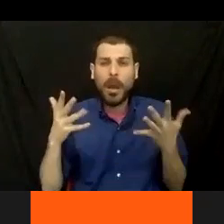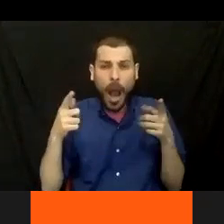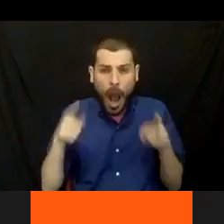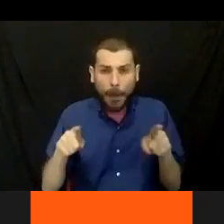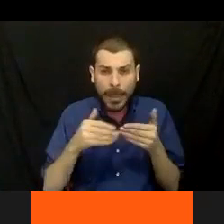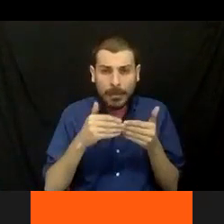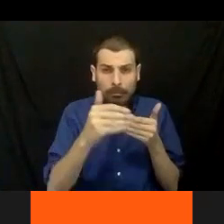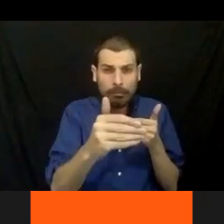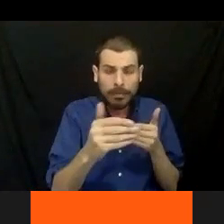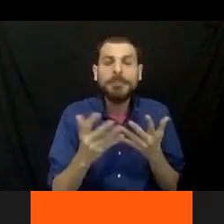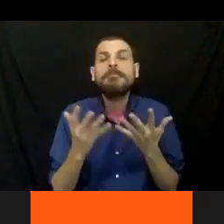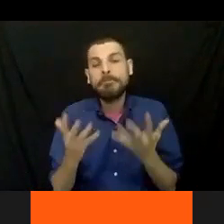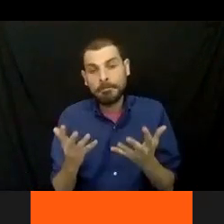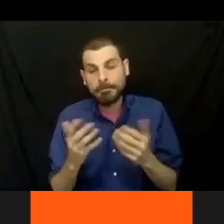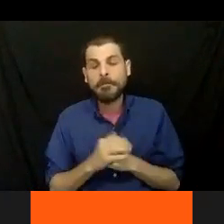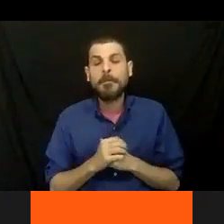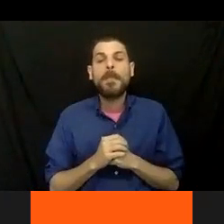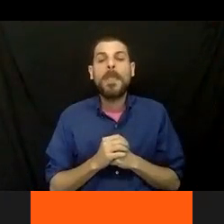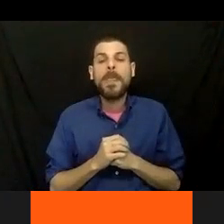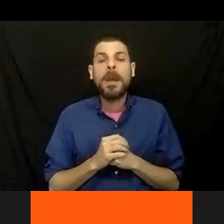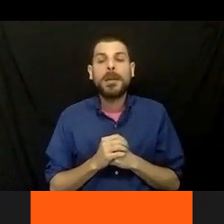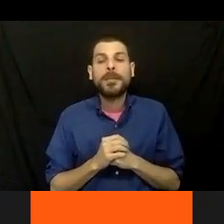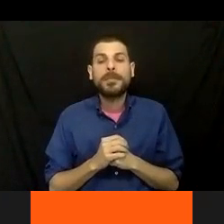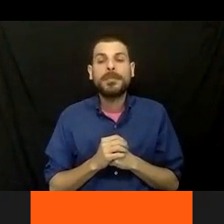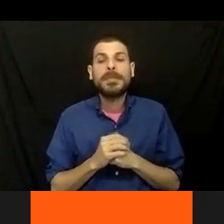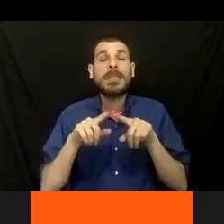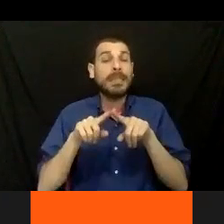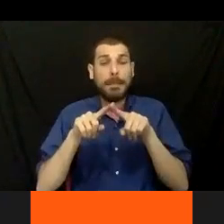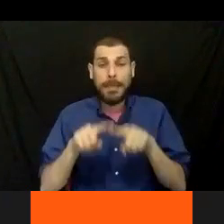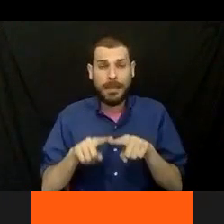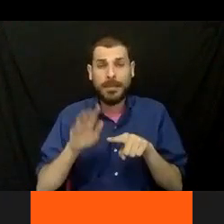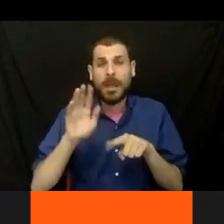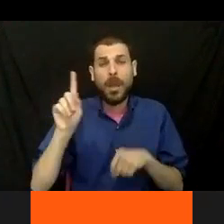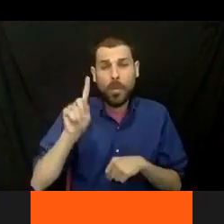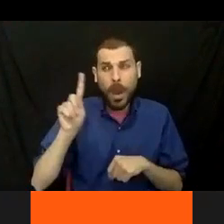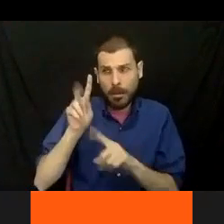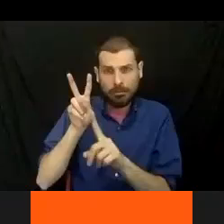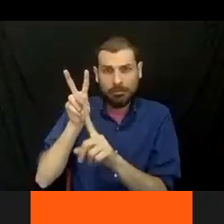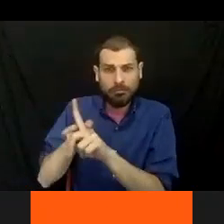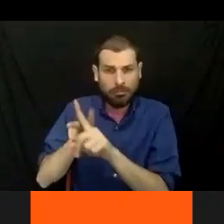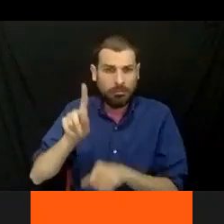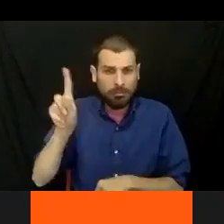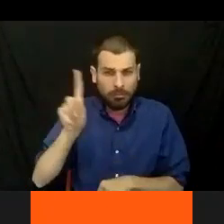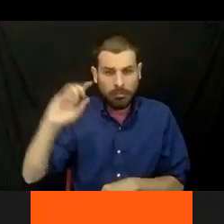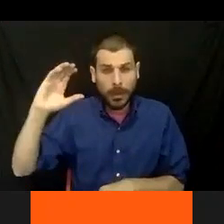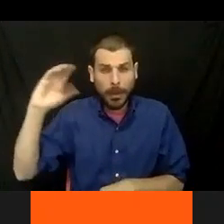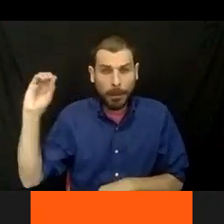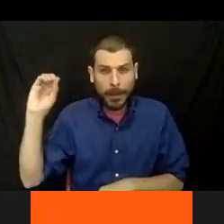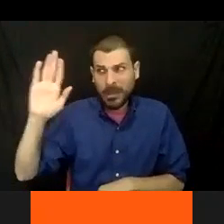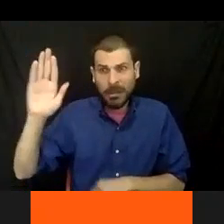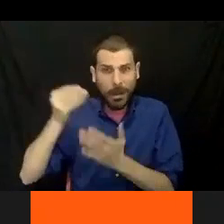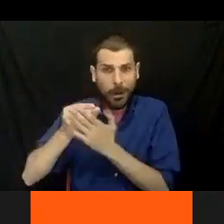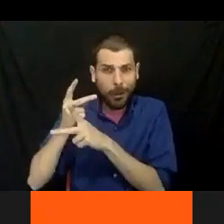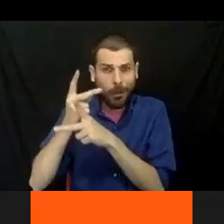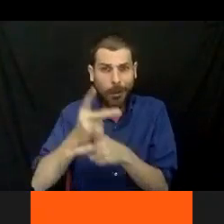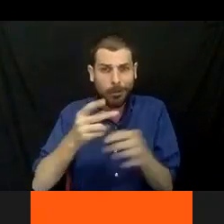a forbearance, each kind of loan has different repayment options. And I don't think that we have